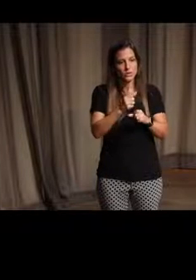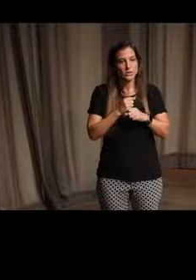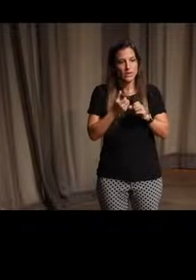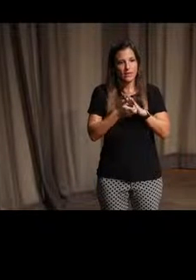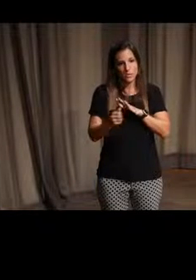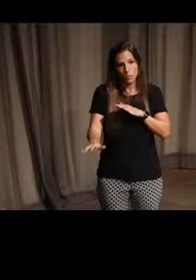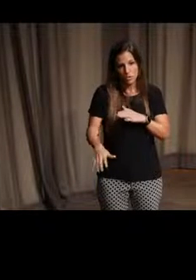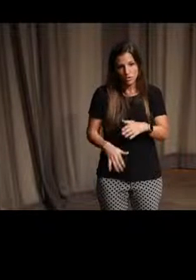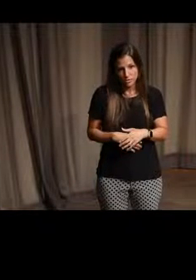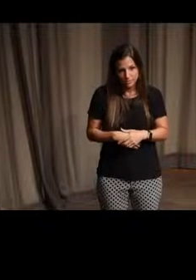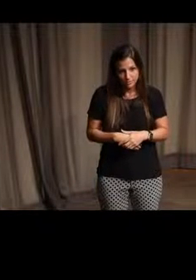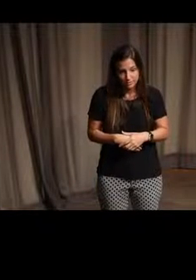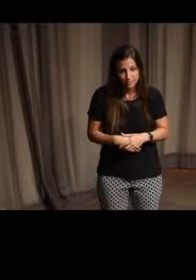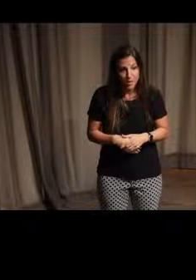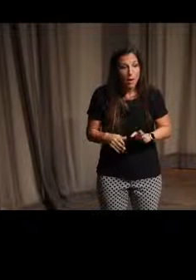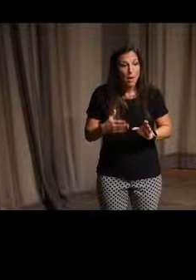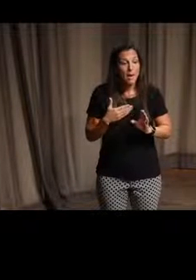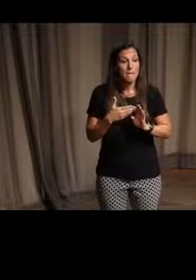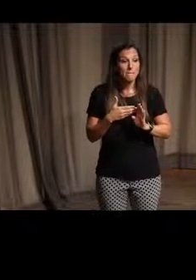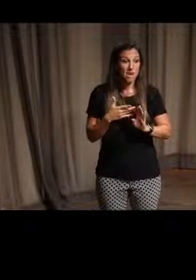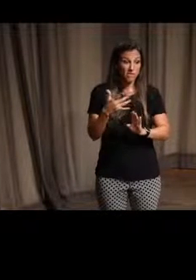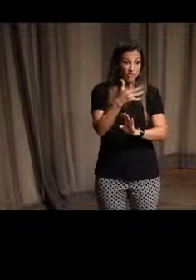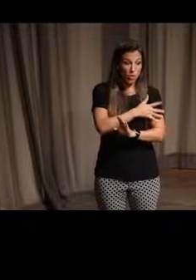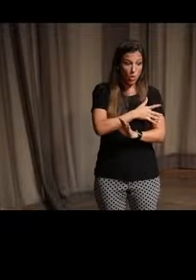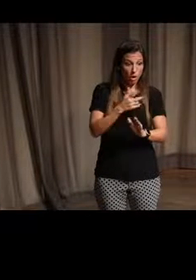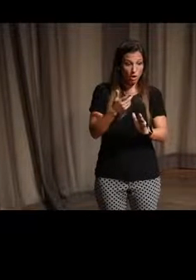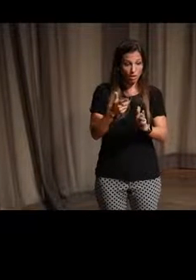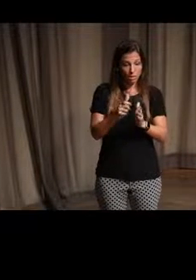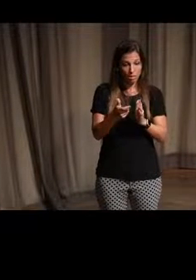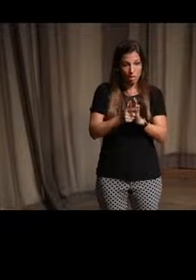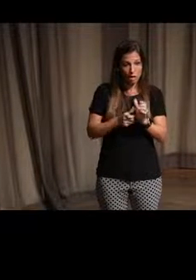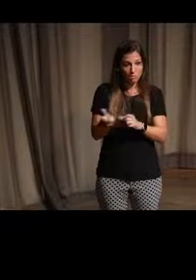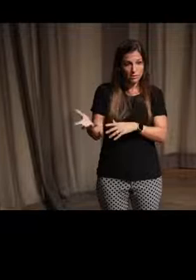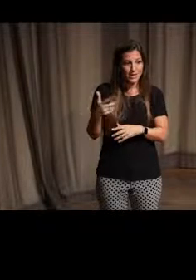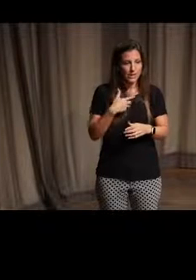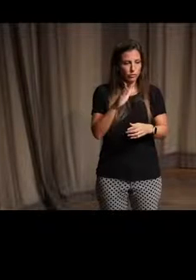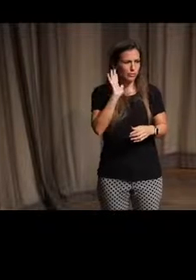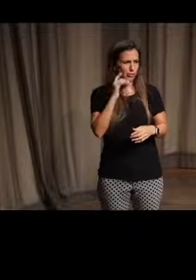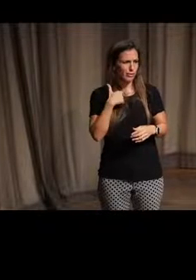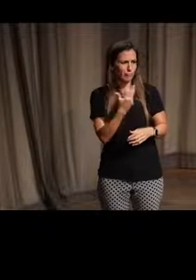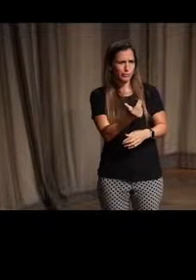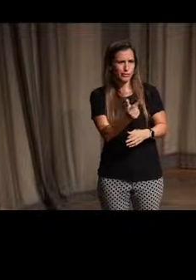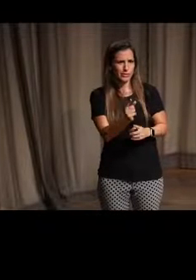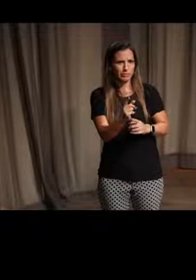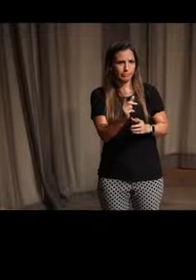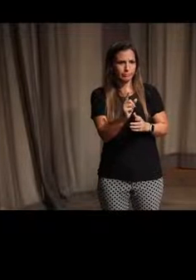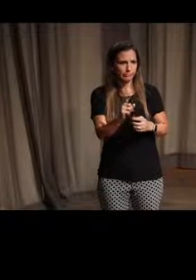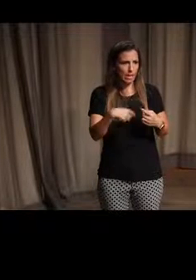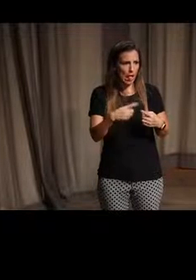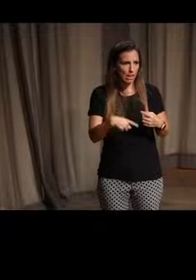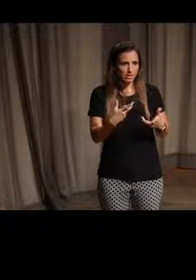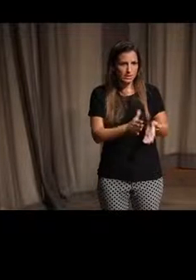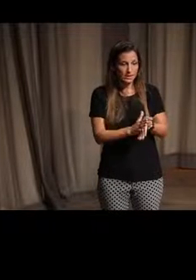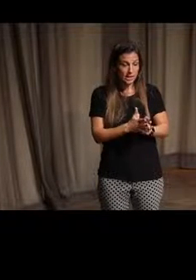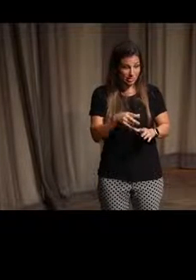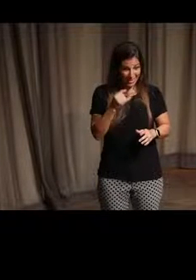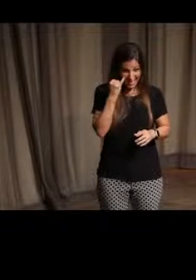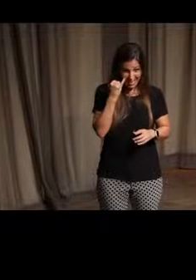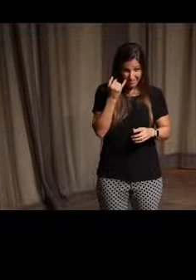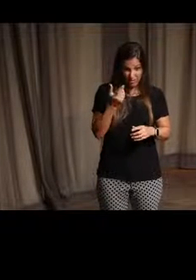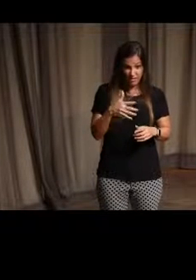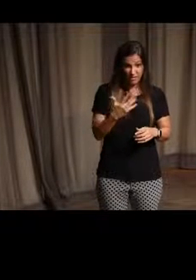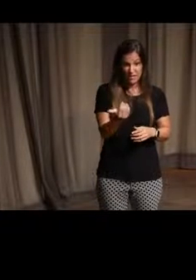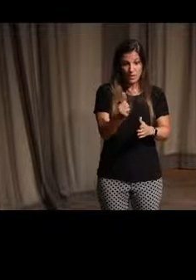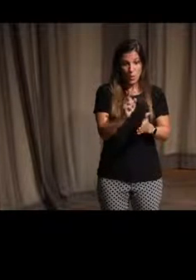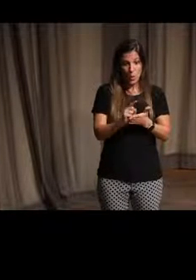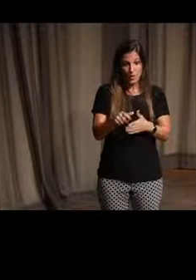an abortion. Before, a woman on average could travel 13 miles. So now she can't travel after 15 weeks in